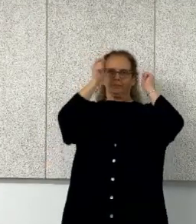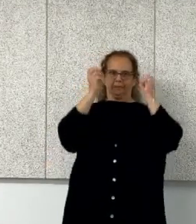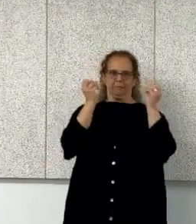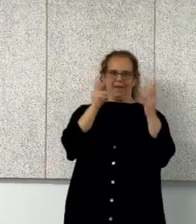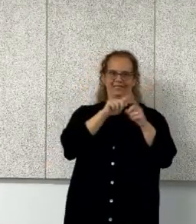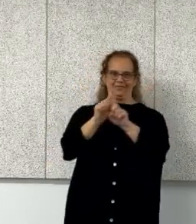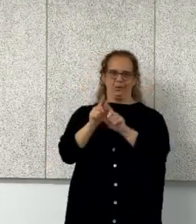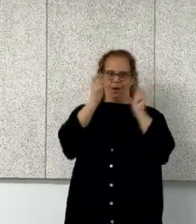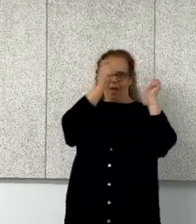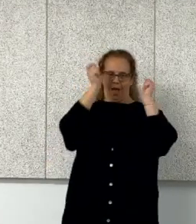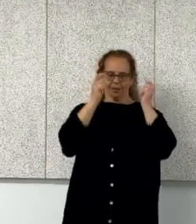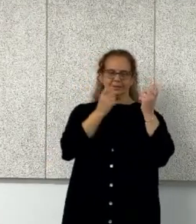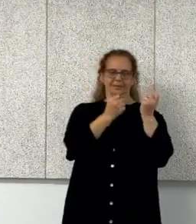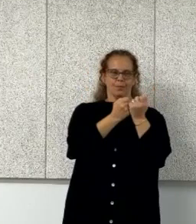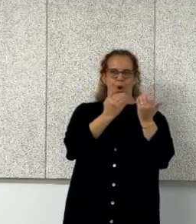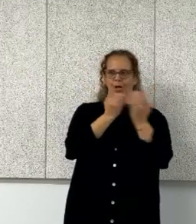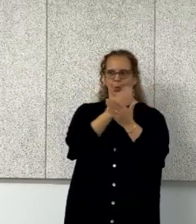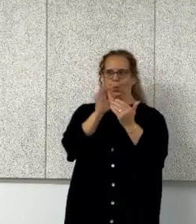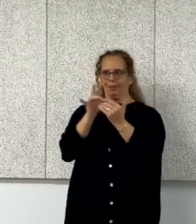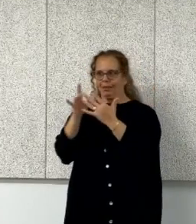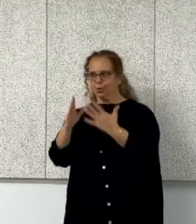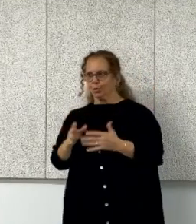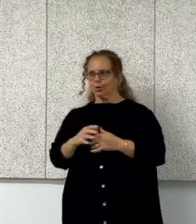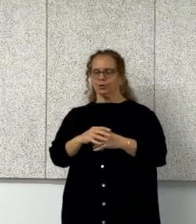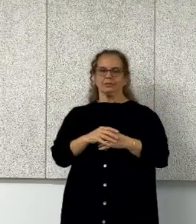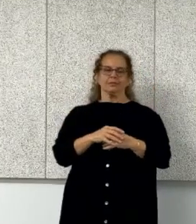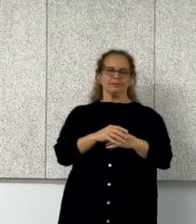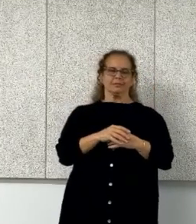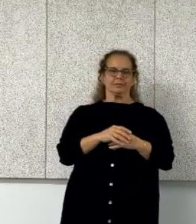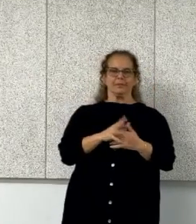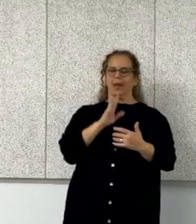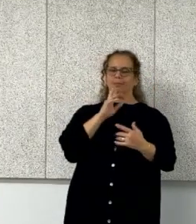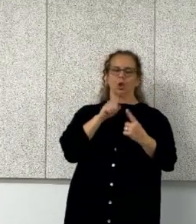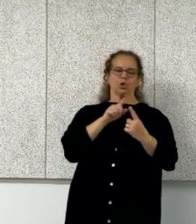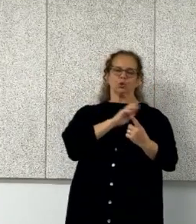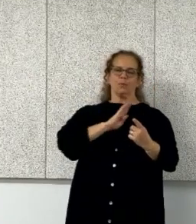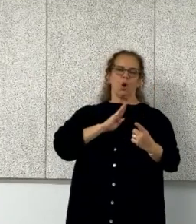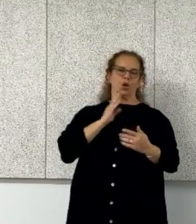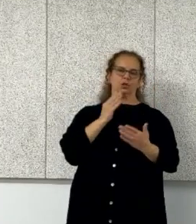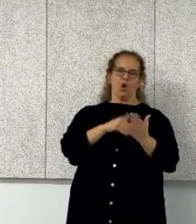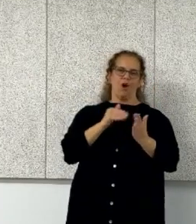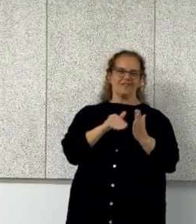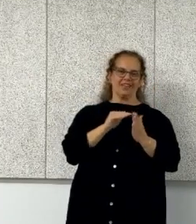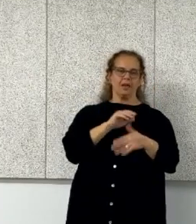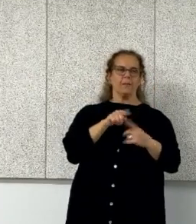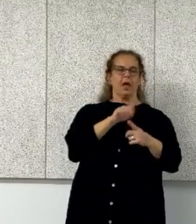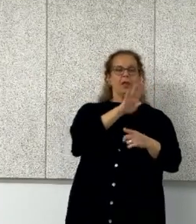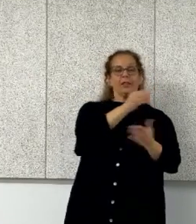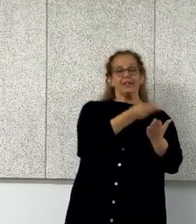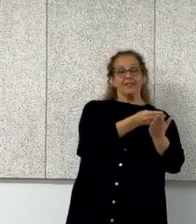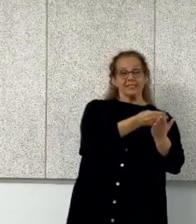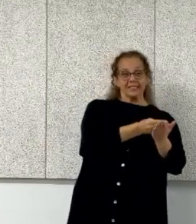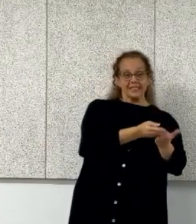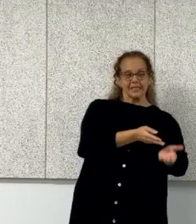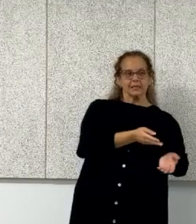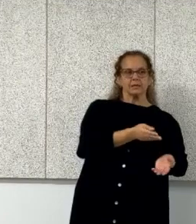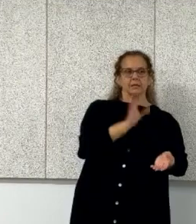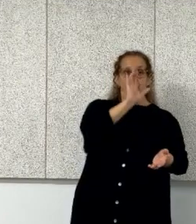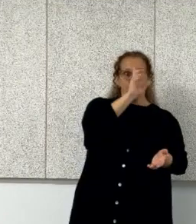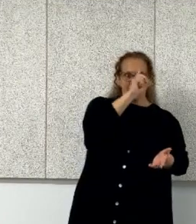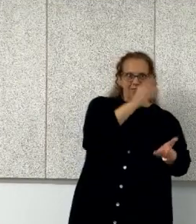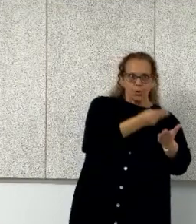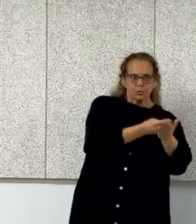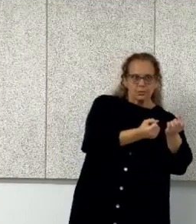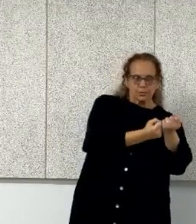finding and supporting new leaders, that's something that I'm talking to boards about all the time, is how they're funding and seeking support for that